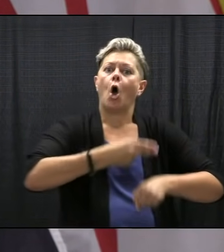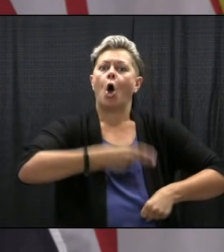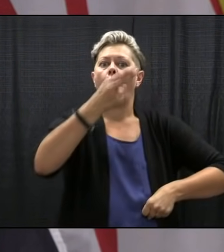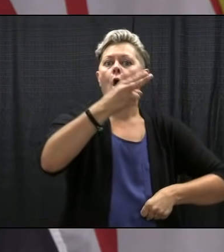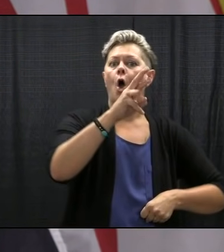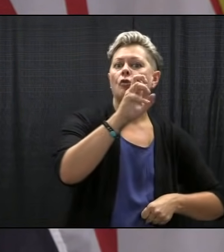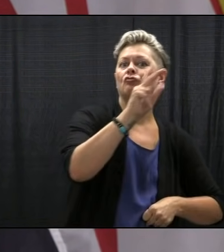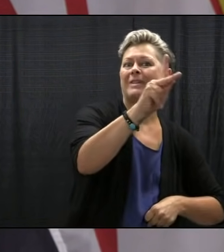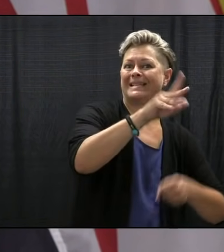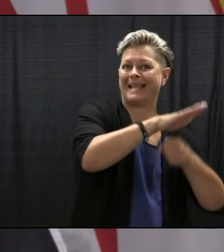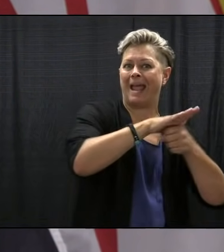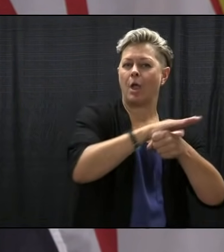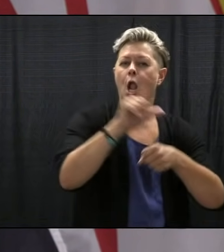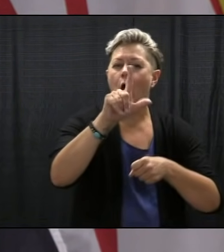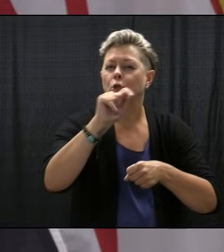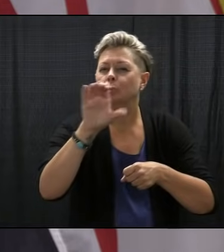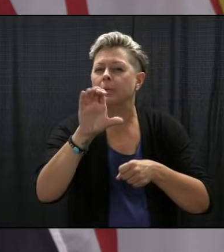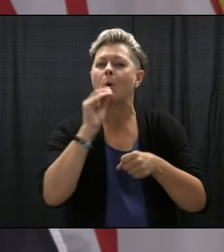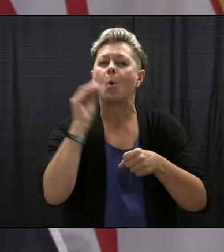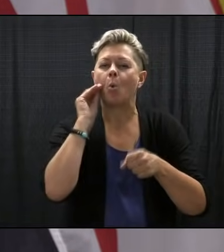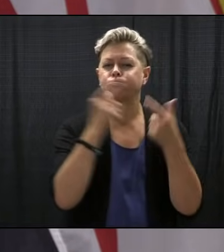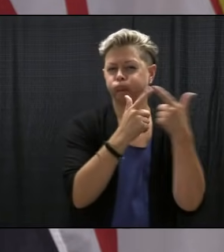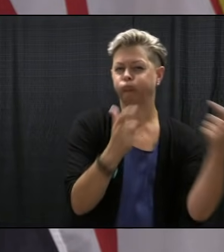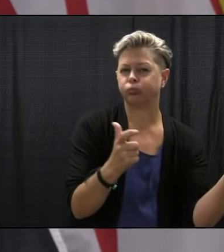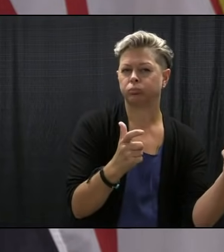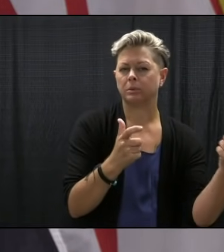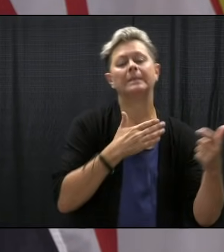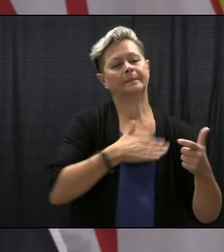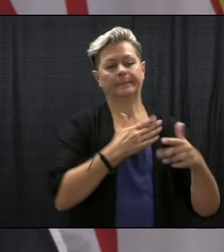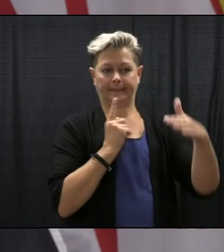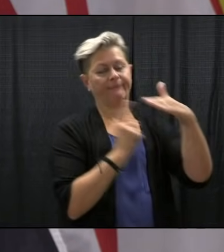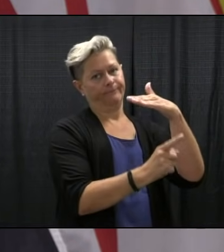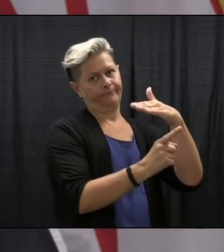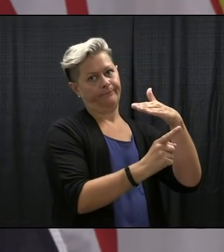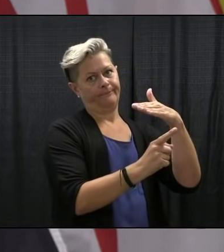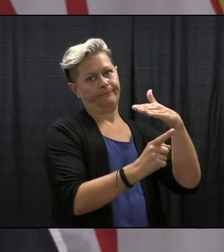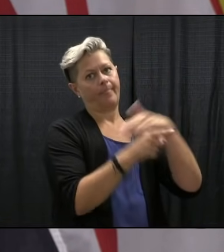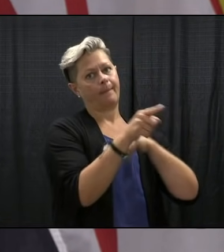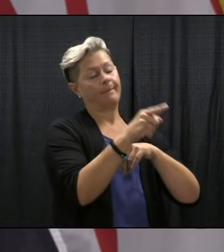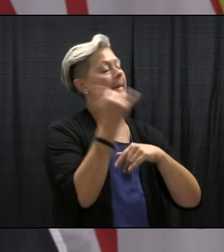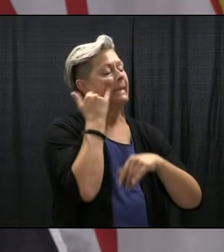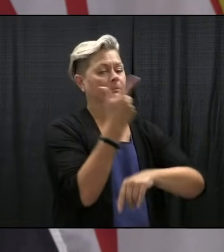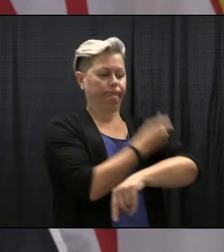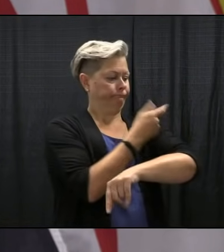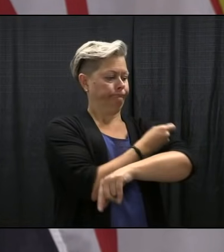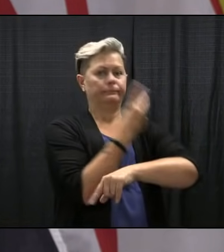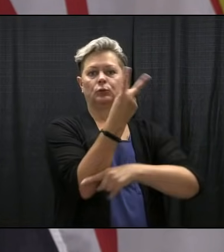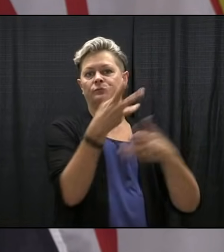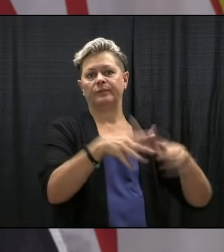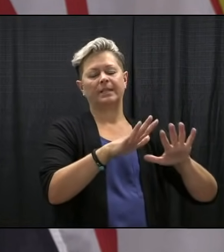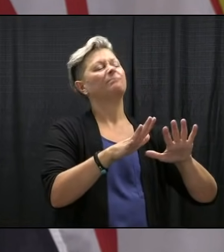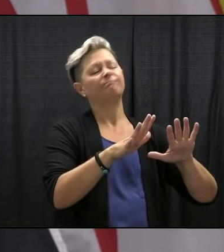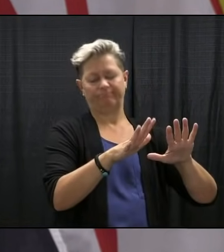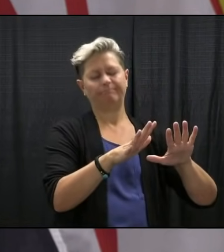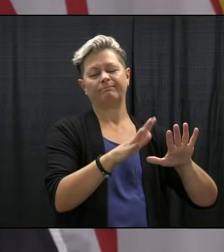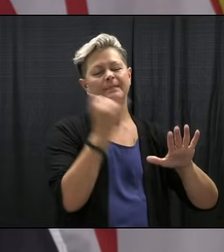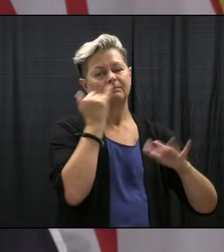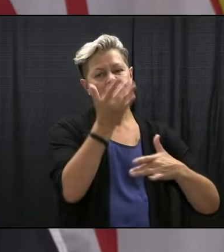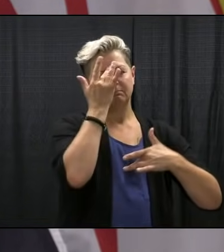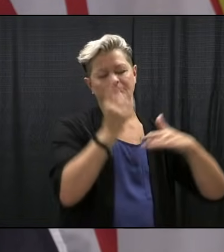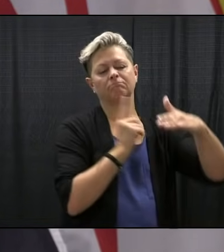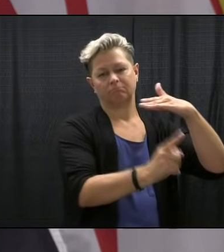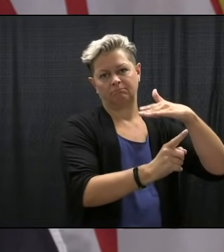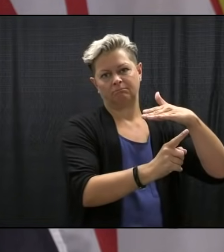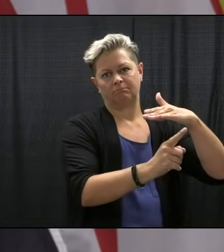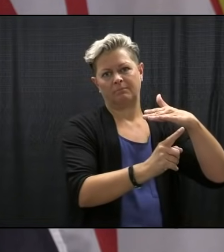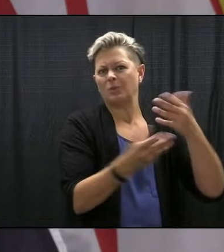where we would still ask them to self-isolate. And that's really more to prevent spread into those higher risk